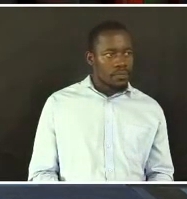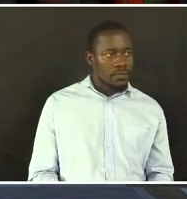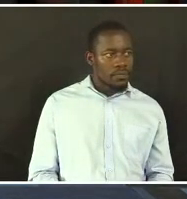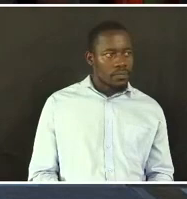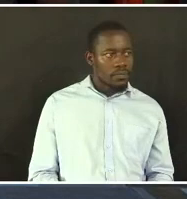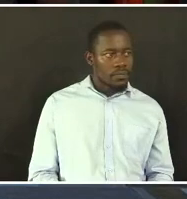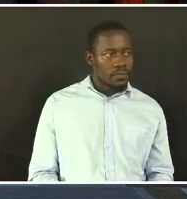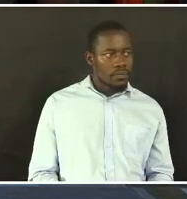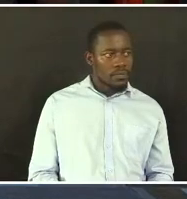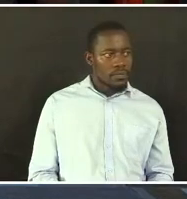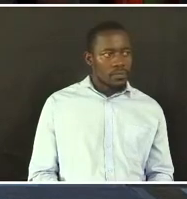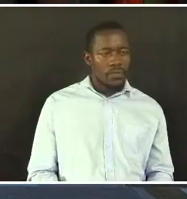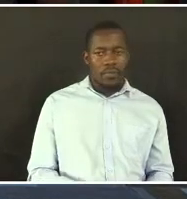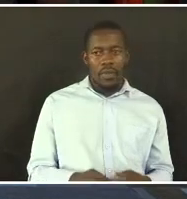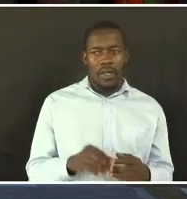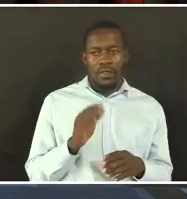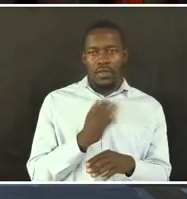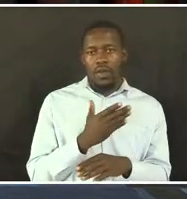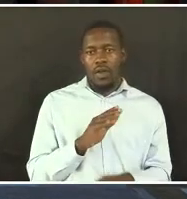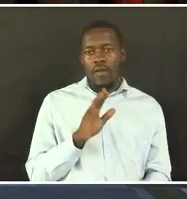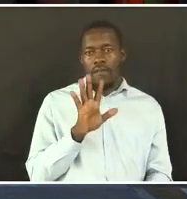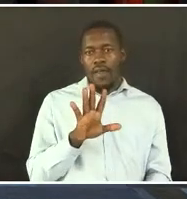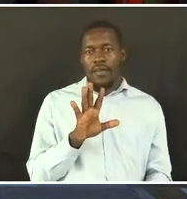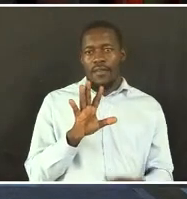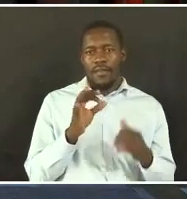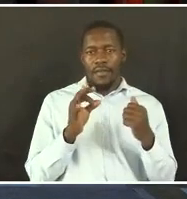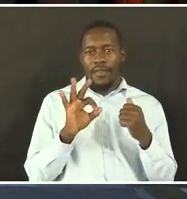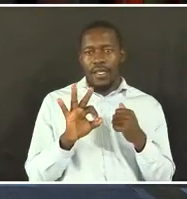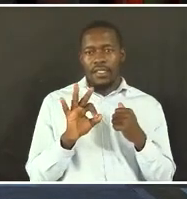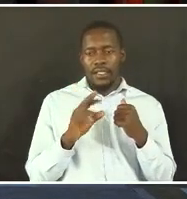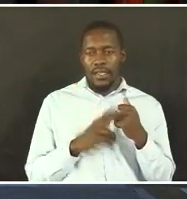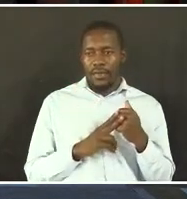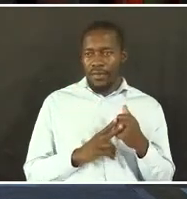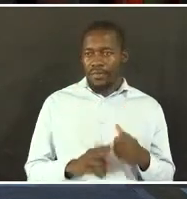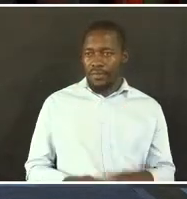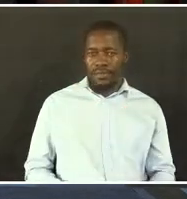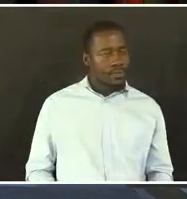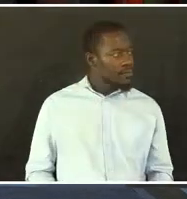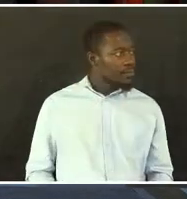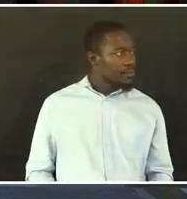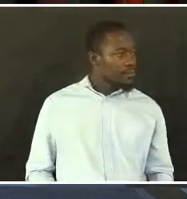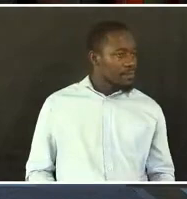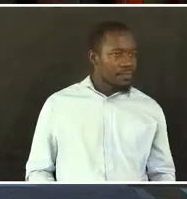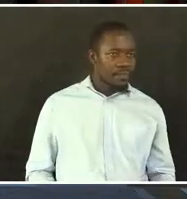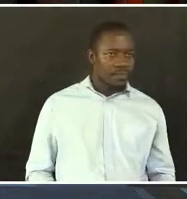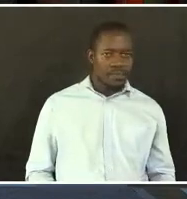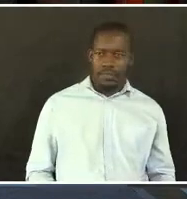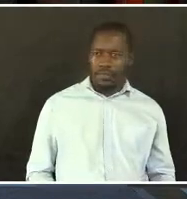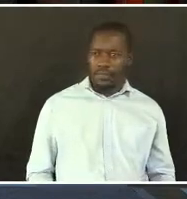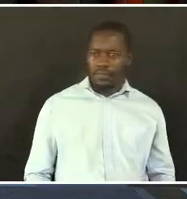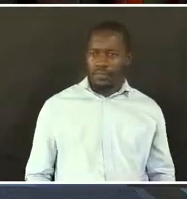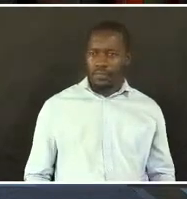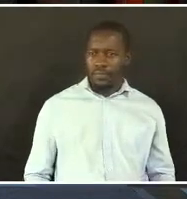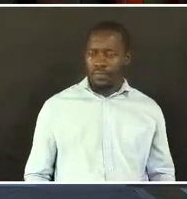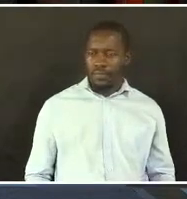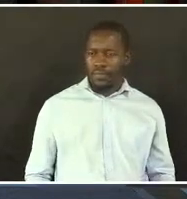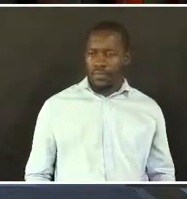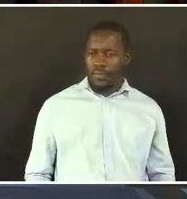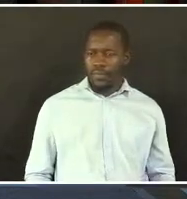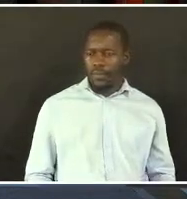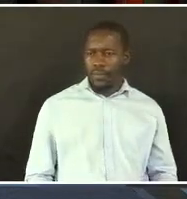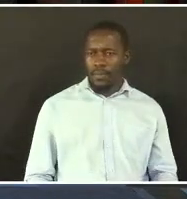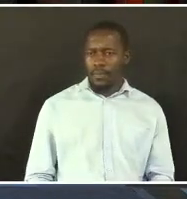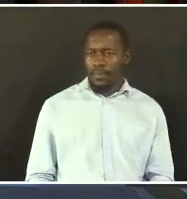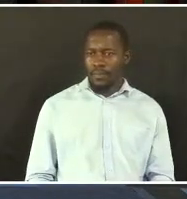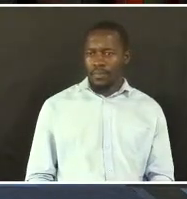open the song 537. As Elder Okal